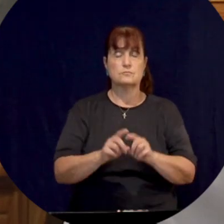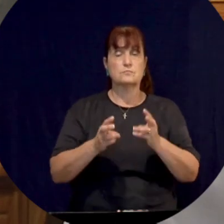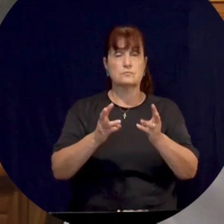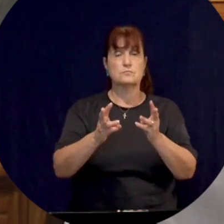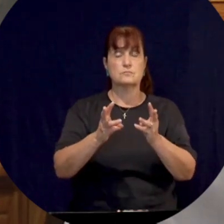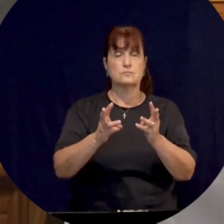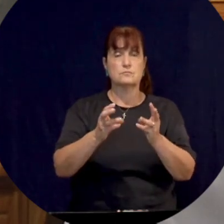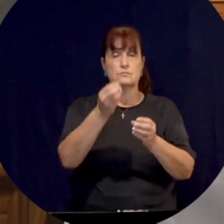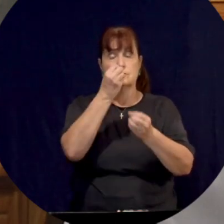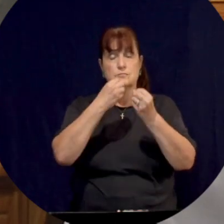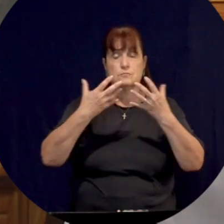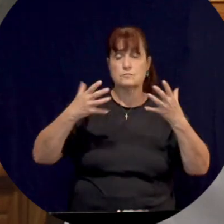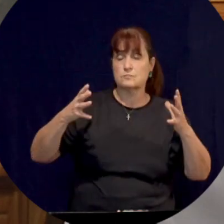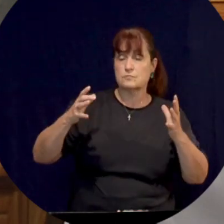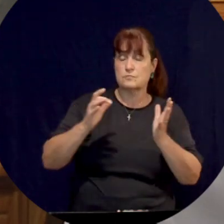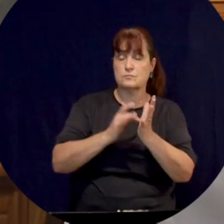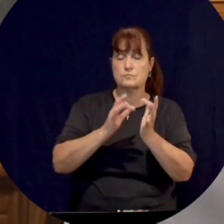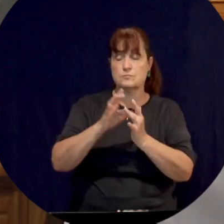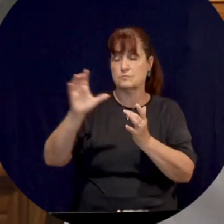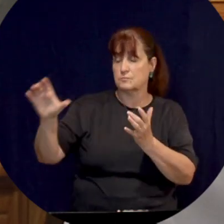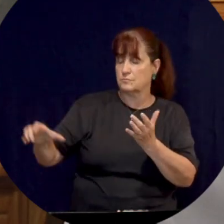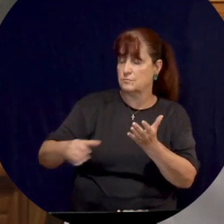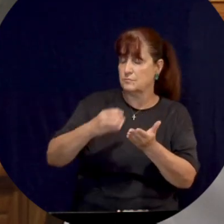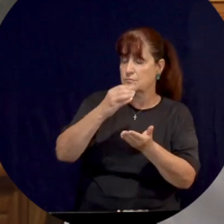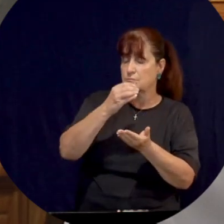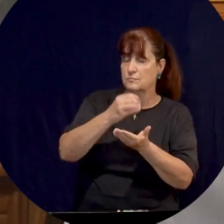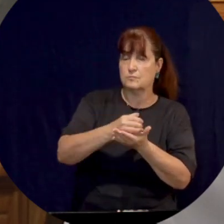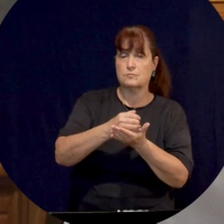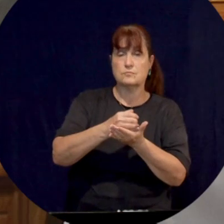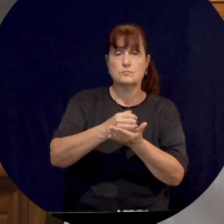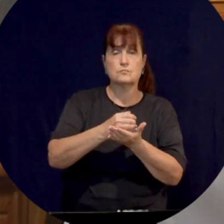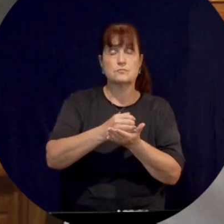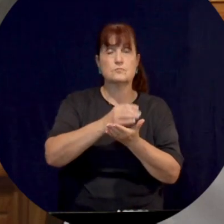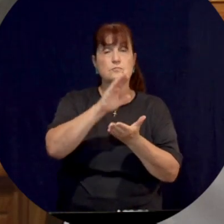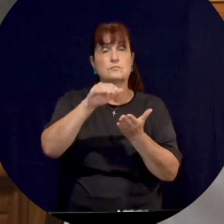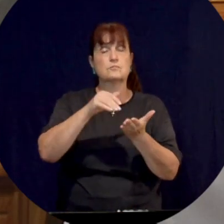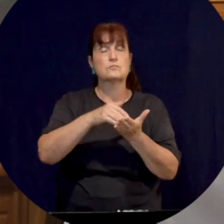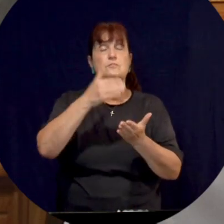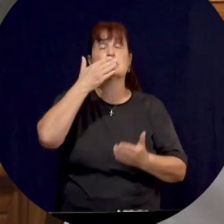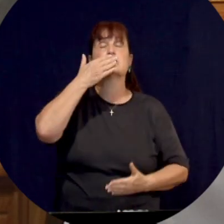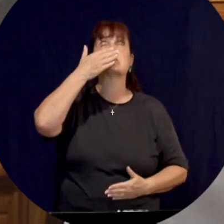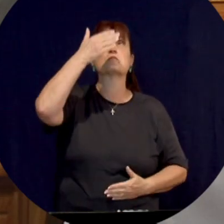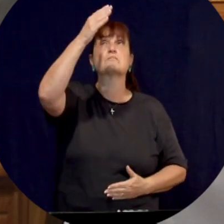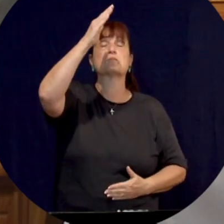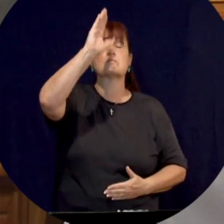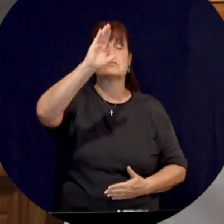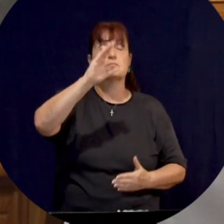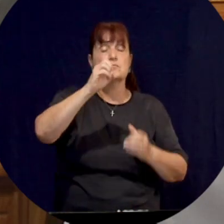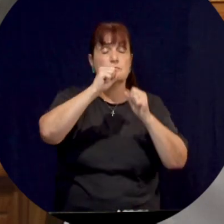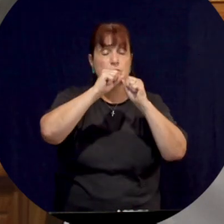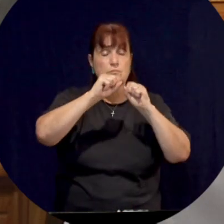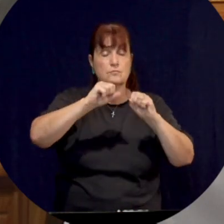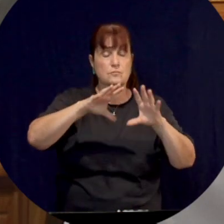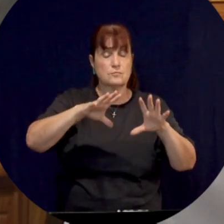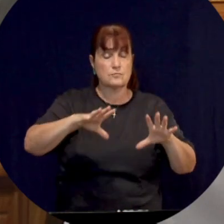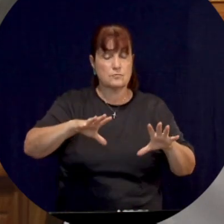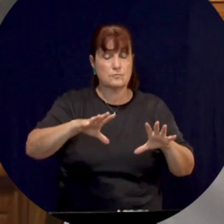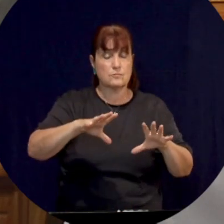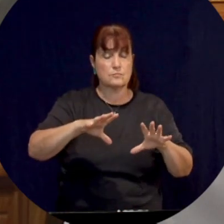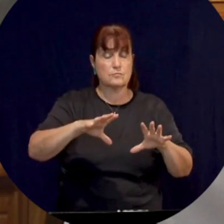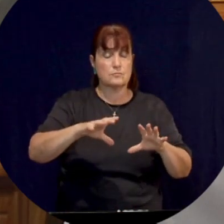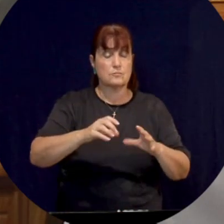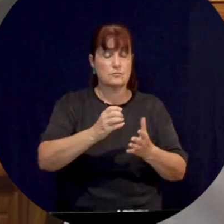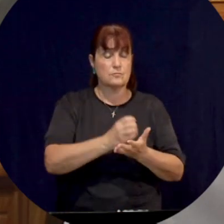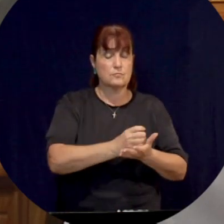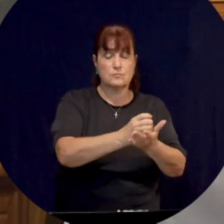In a similar way, when the supper was ended, he took the chalice. And giving you thanks, he said the blessing.